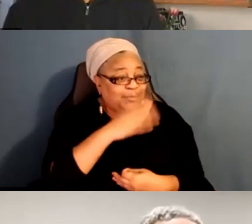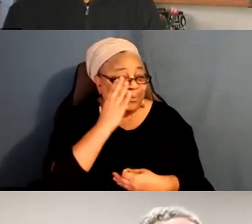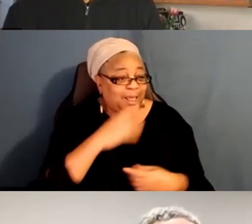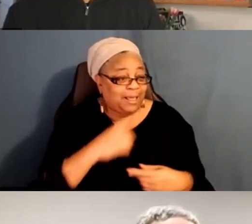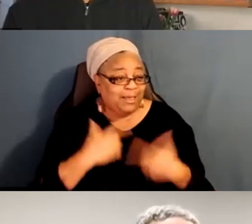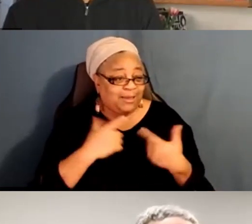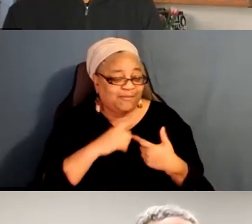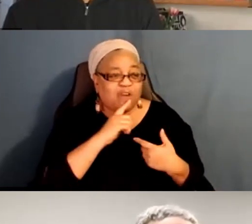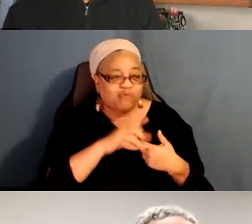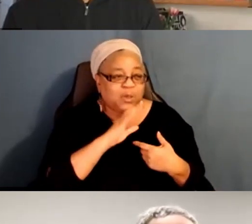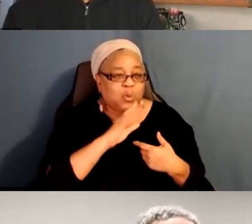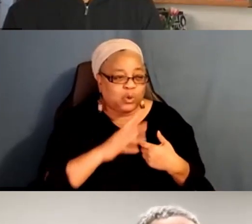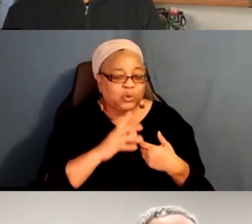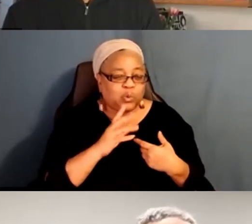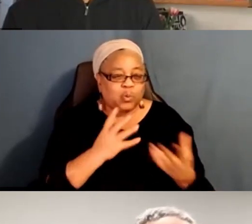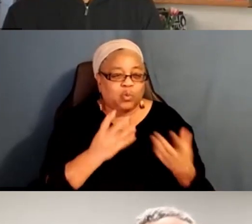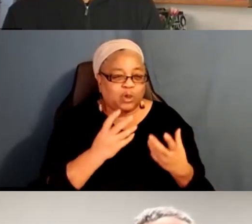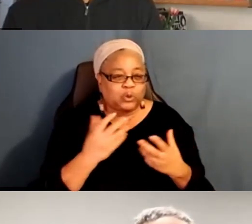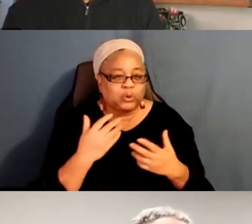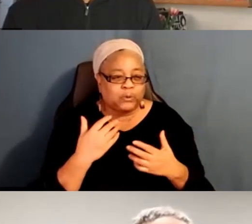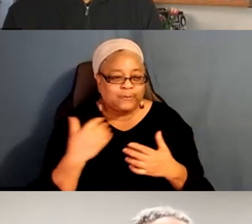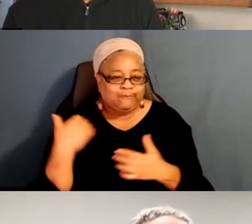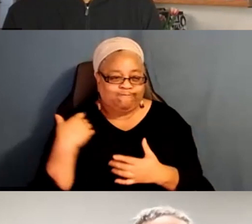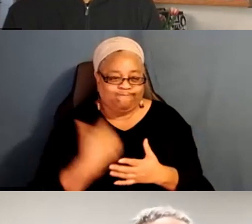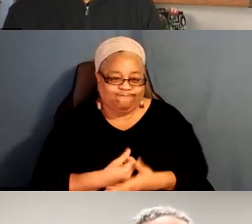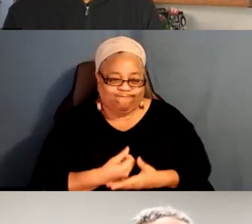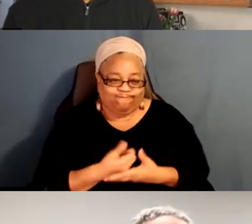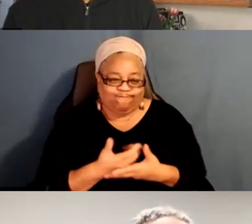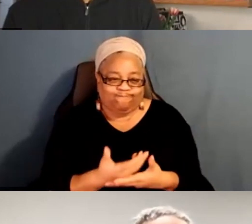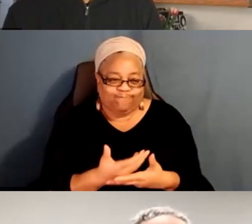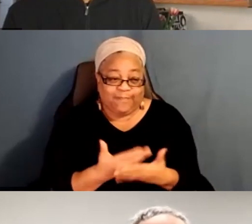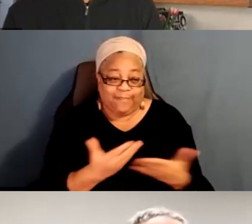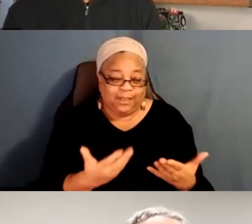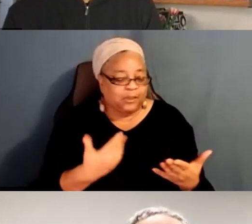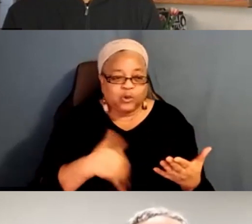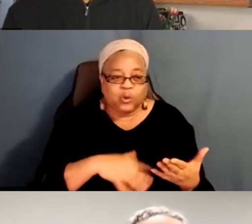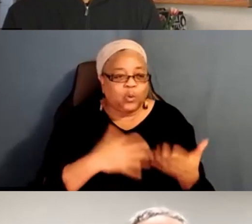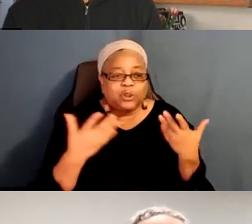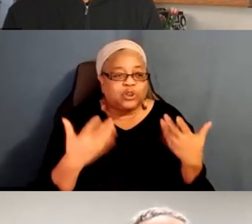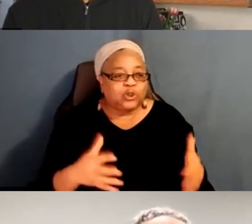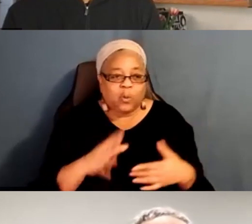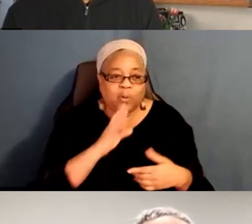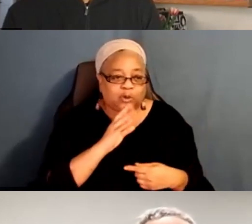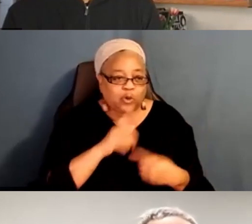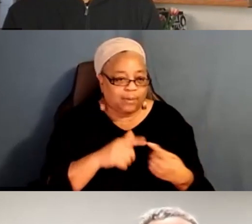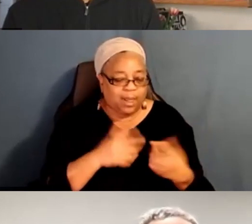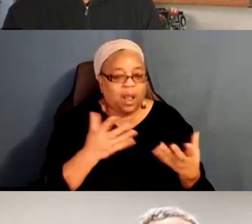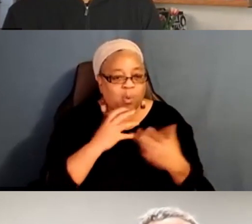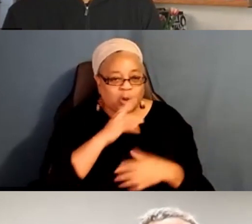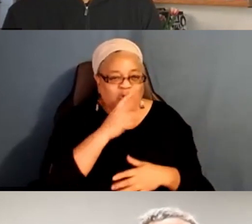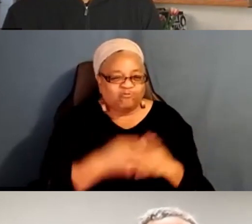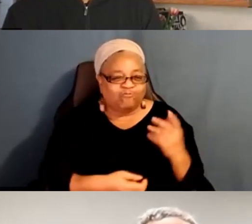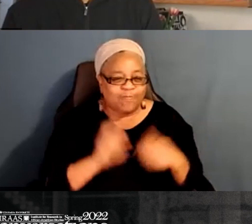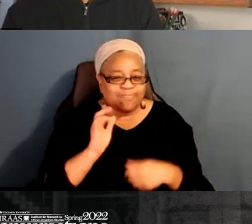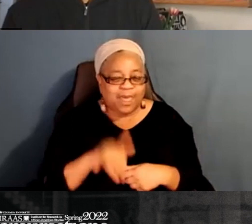be accountable to the things that we don't want to talk about. I want to actually engage that. And I thought that was